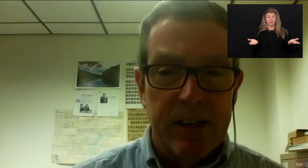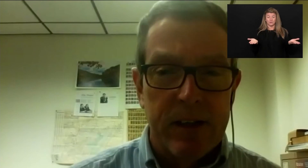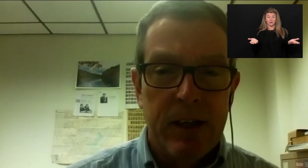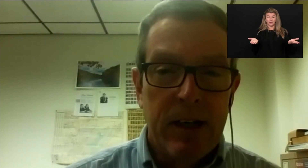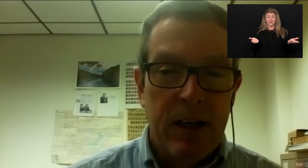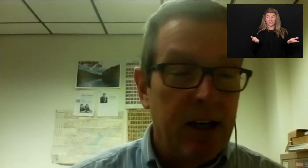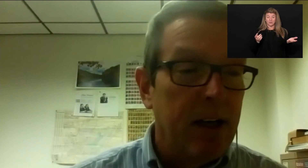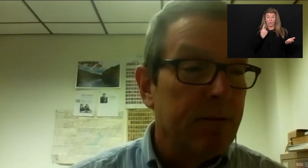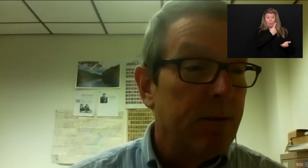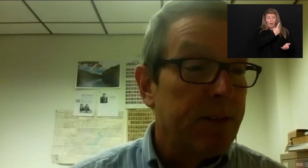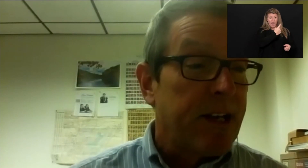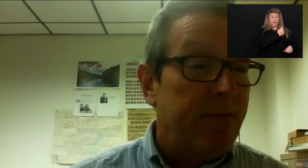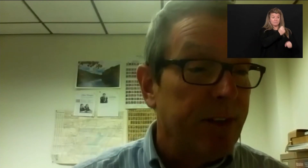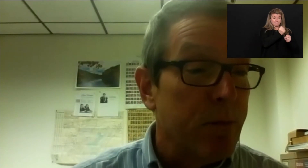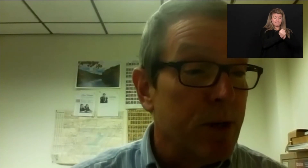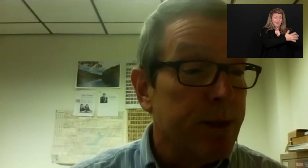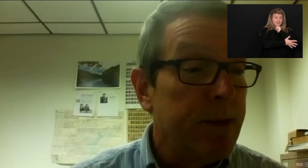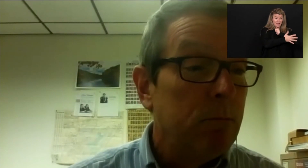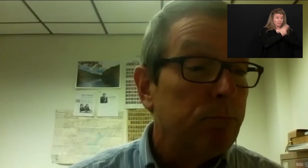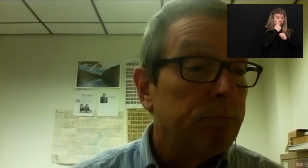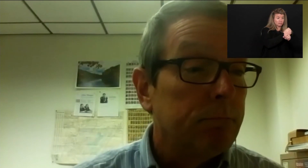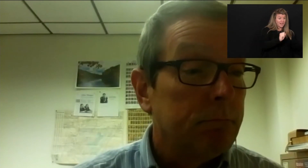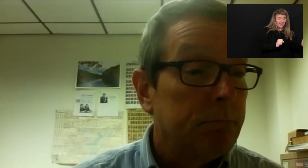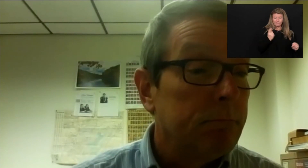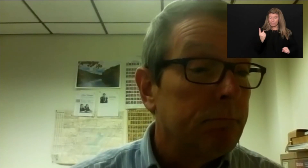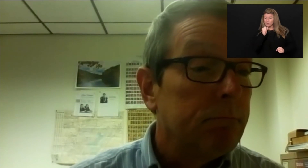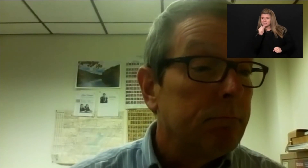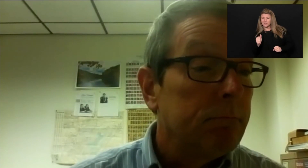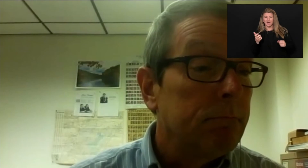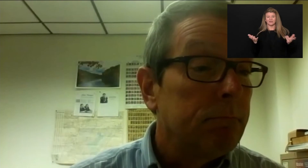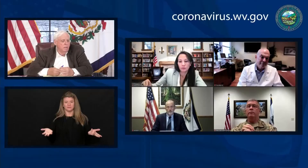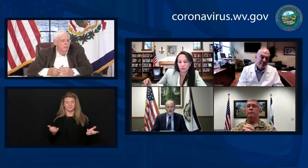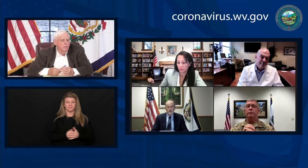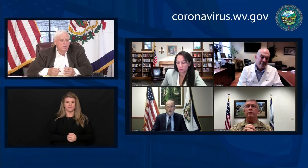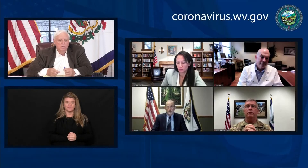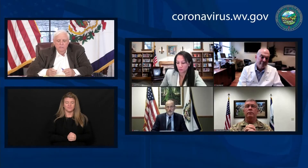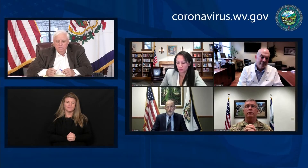like they're safe at the moment?